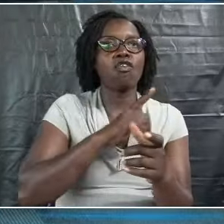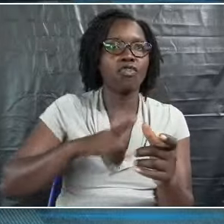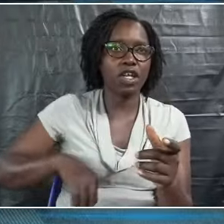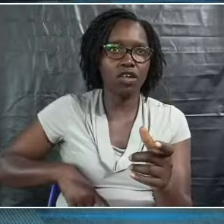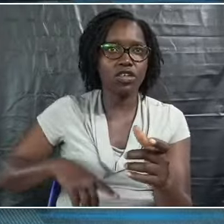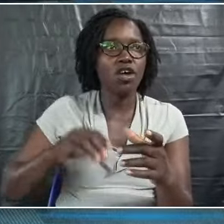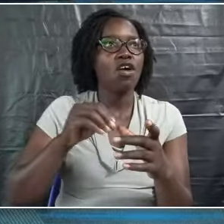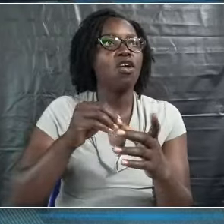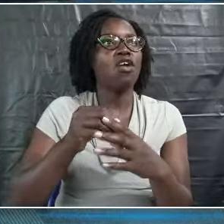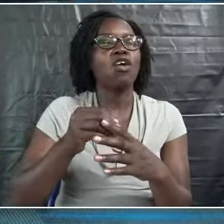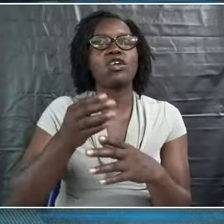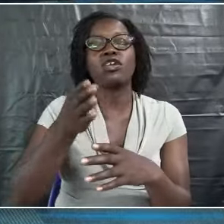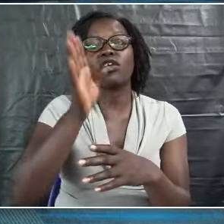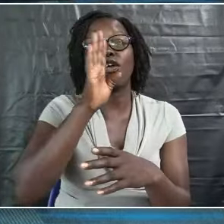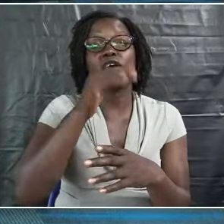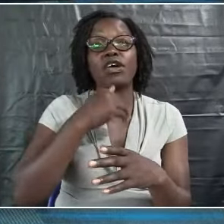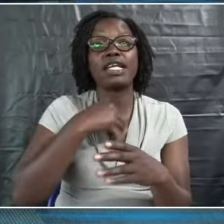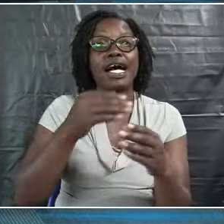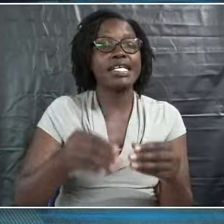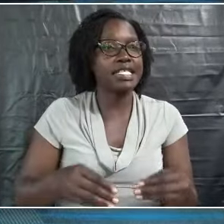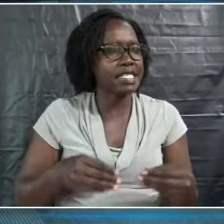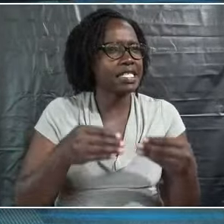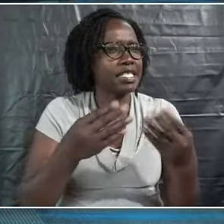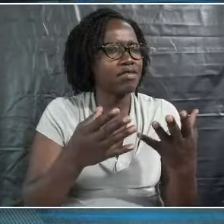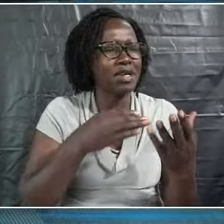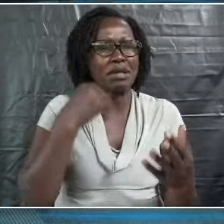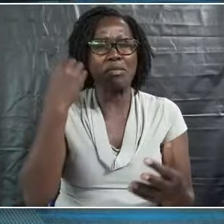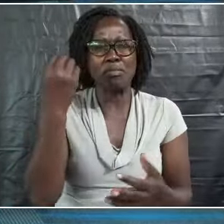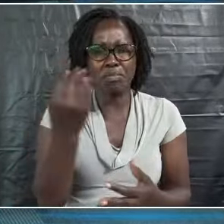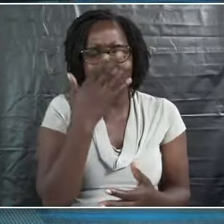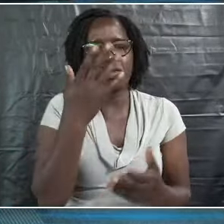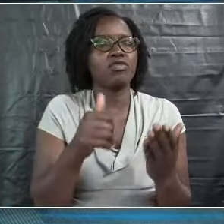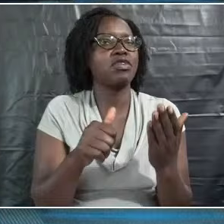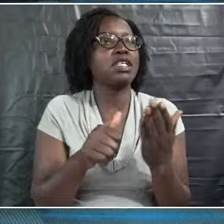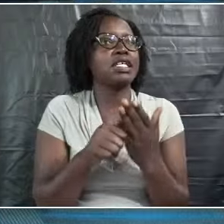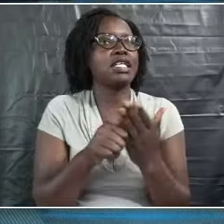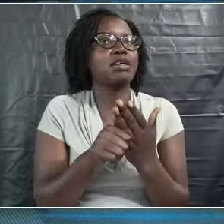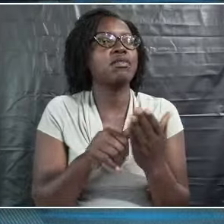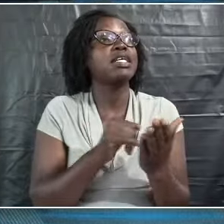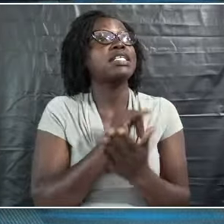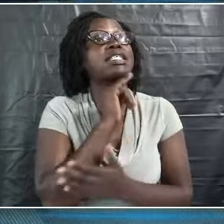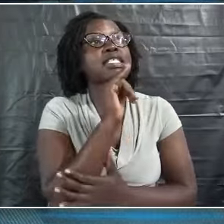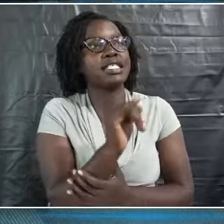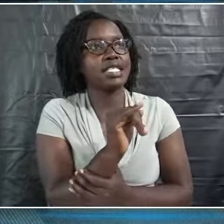God has given. What a beautiful name this is.